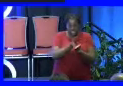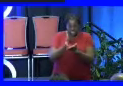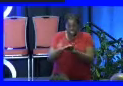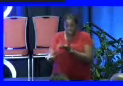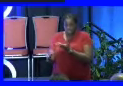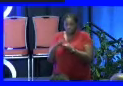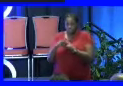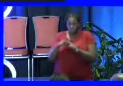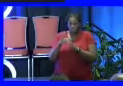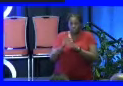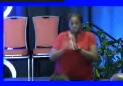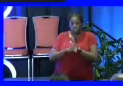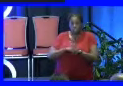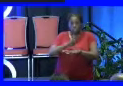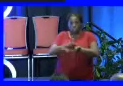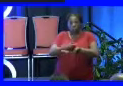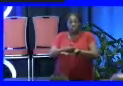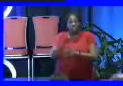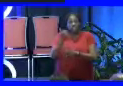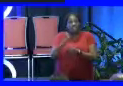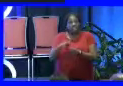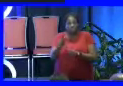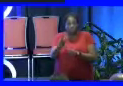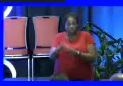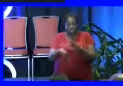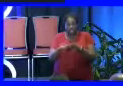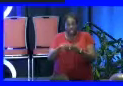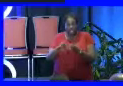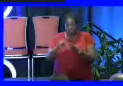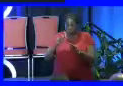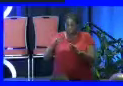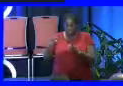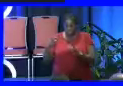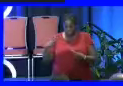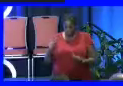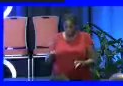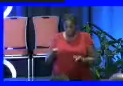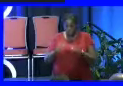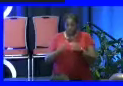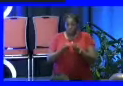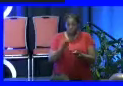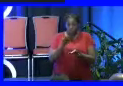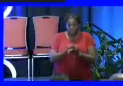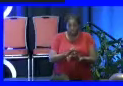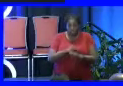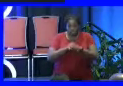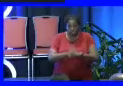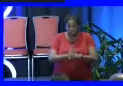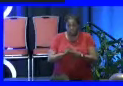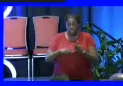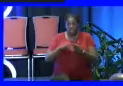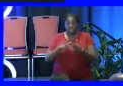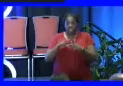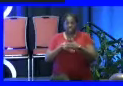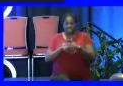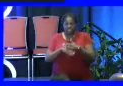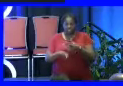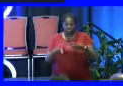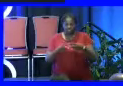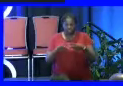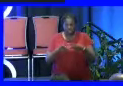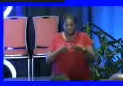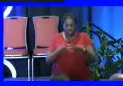part of the charter. Anyone who is a data contributor, so far it's Department of Economic Security and then also Access, makes